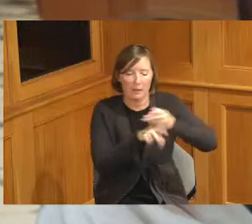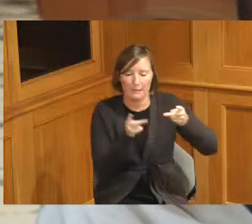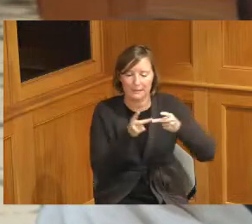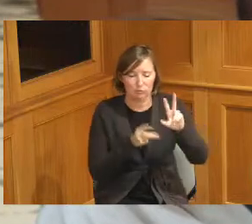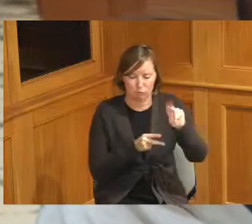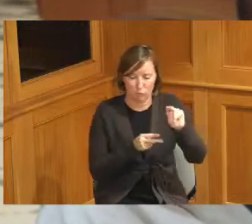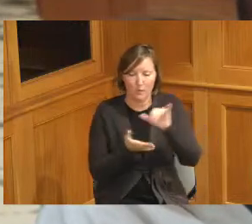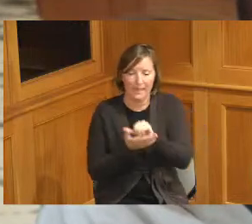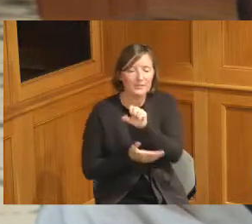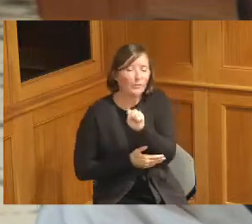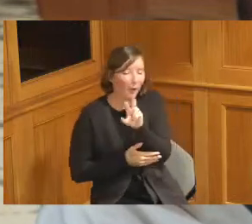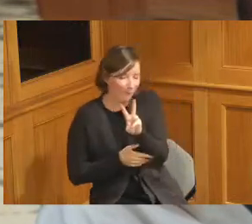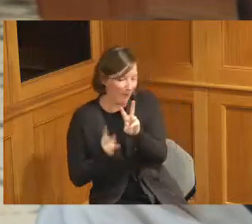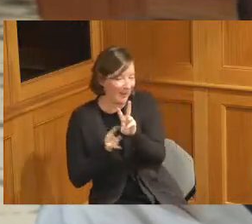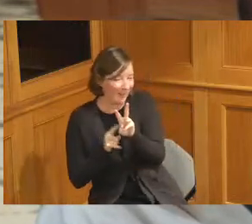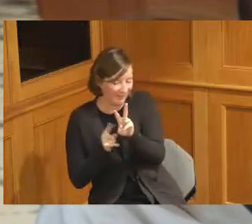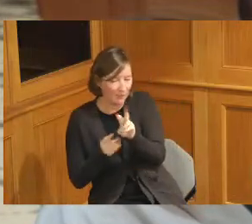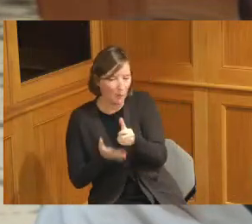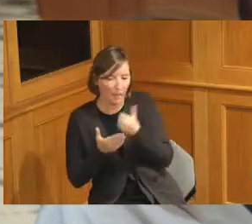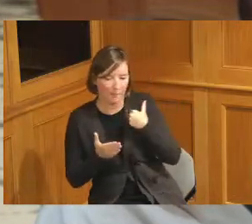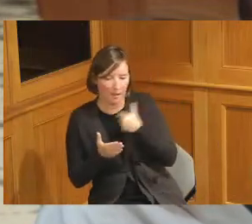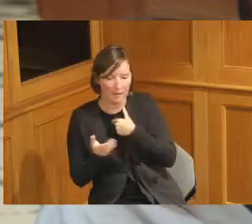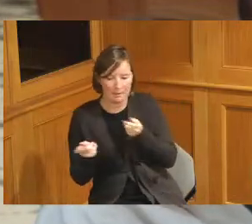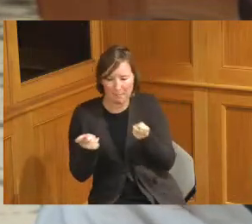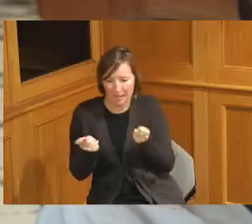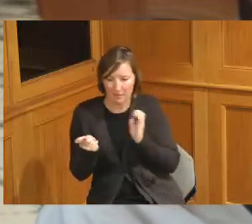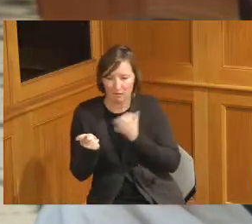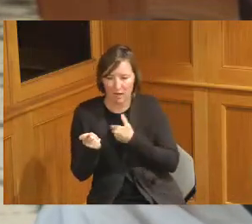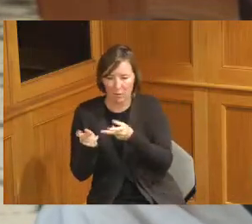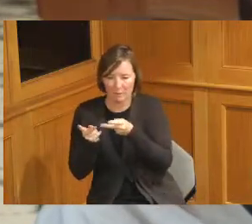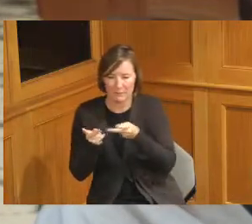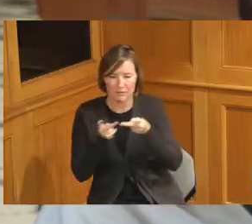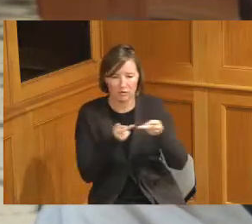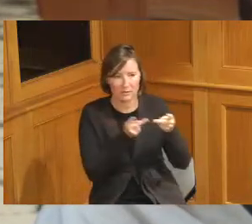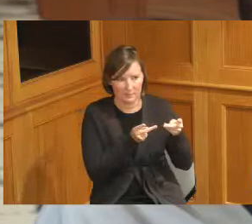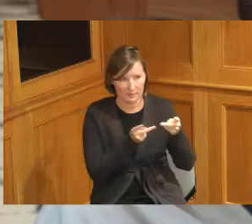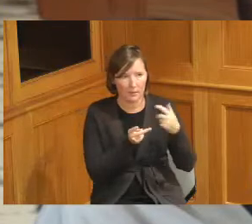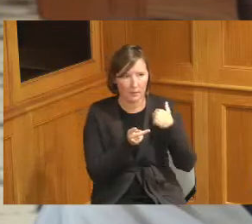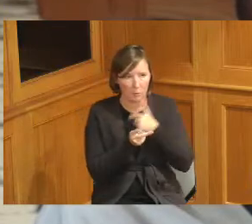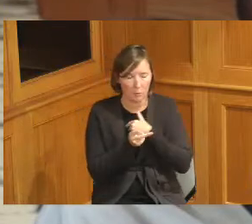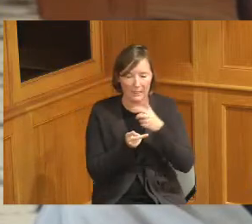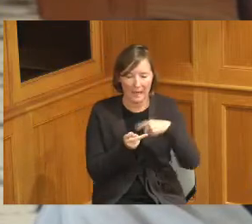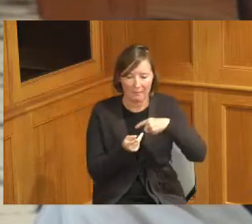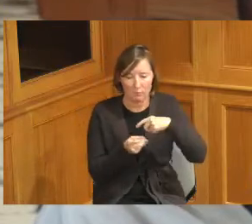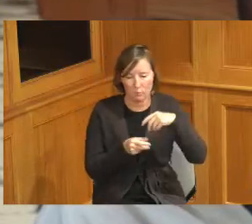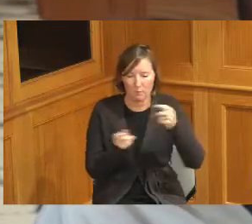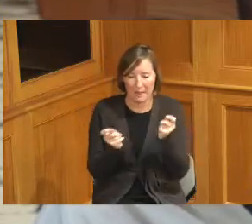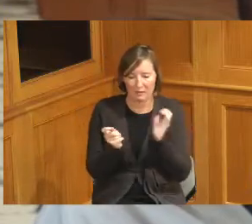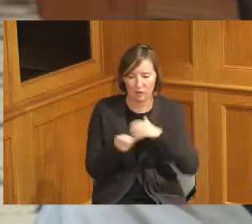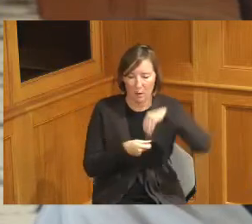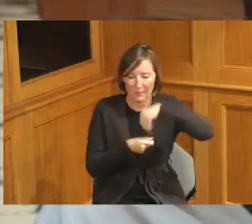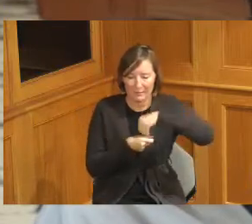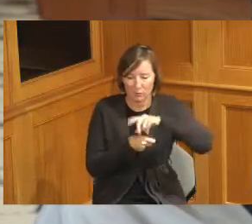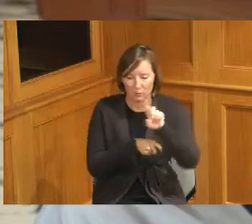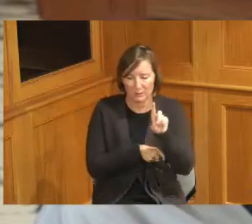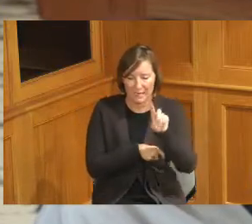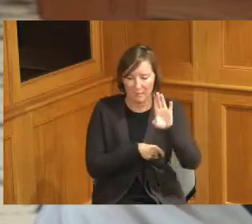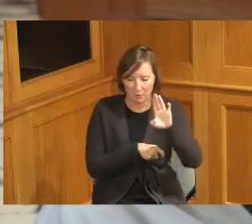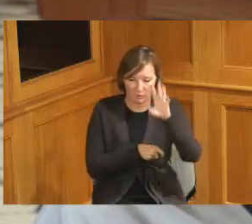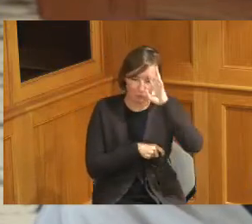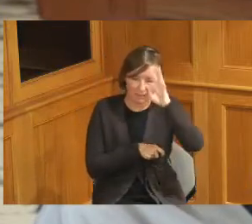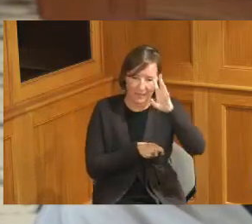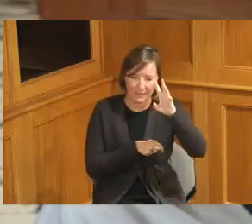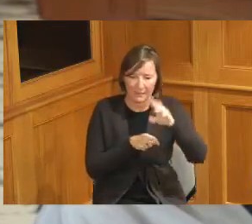software program to manage position management. So we internally in HR have an internal database that I actually created in like 2008